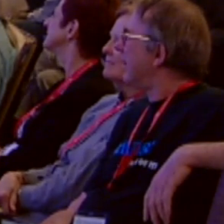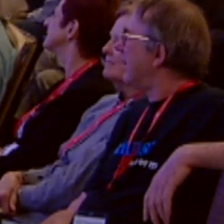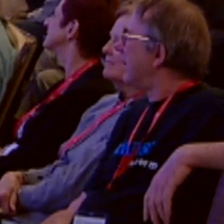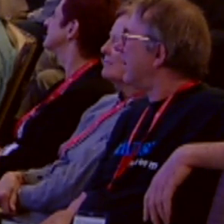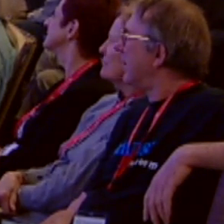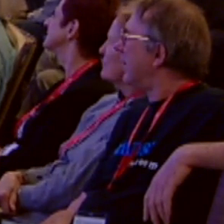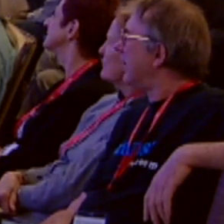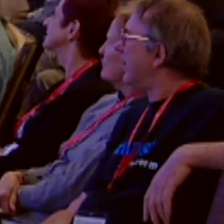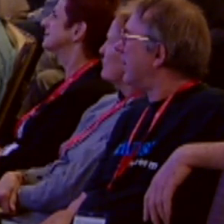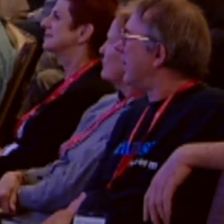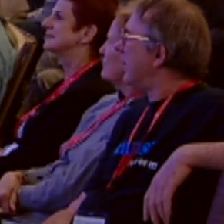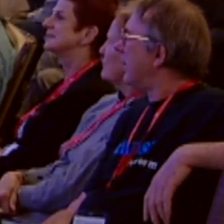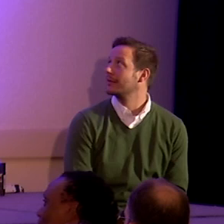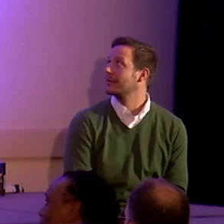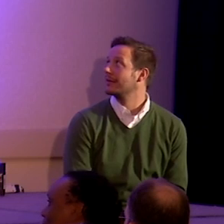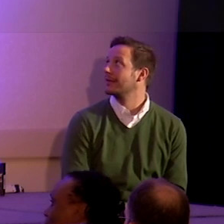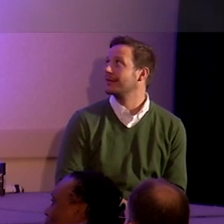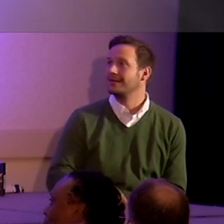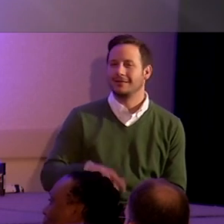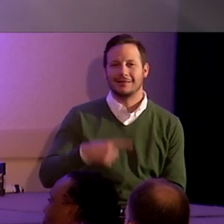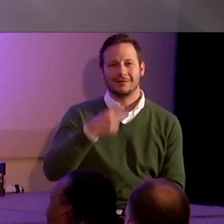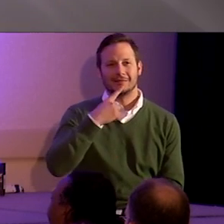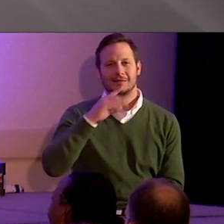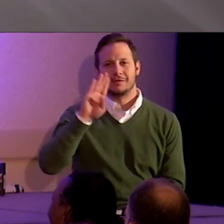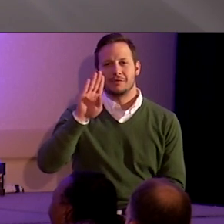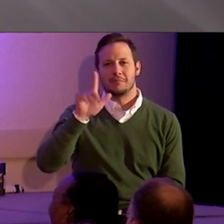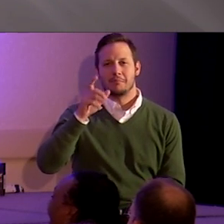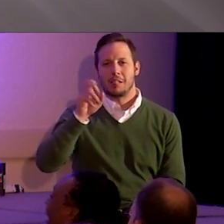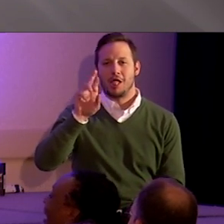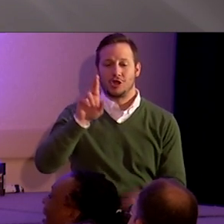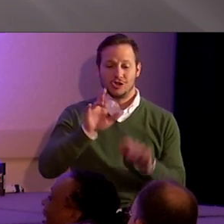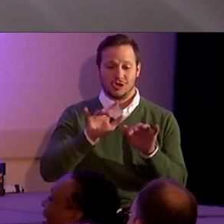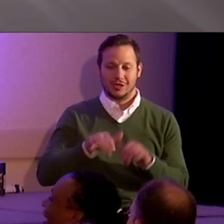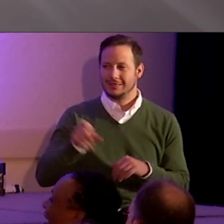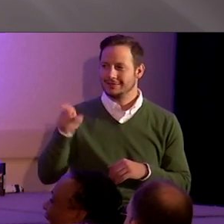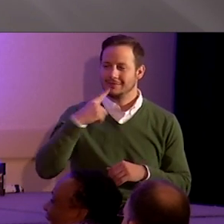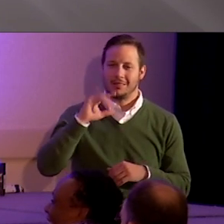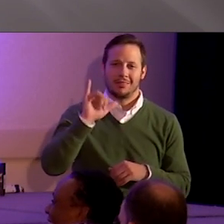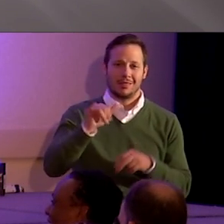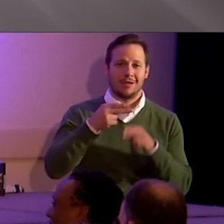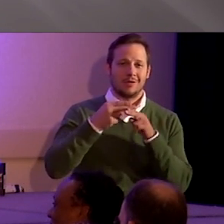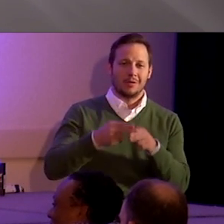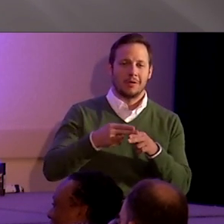What one blogger called Pussy Riot, Iranian style.